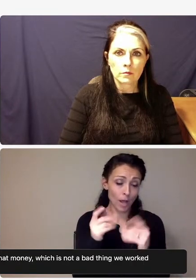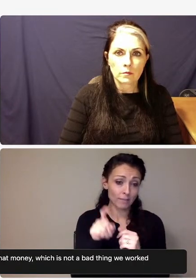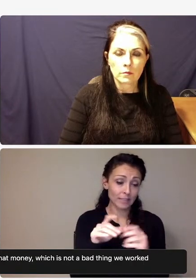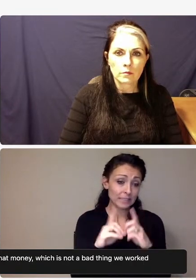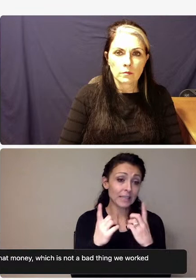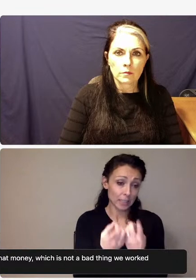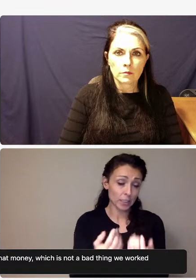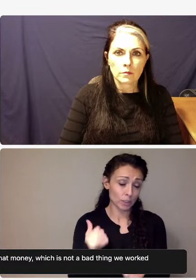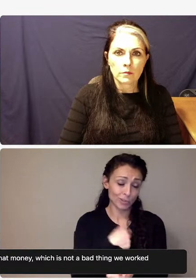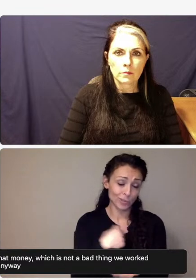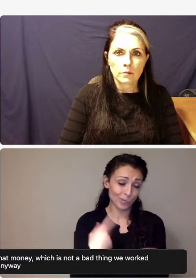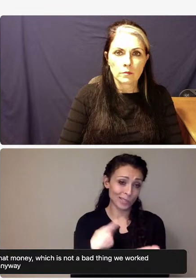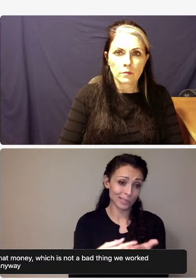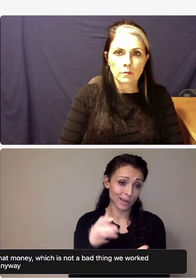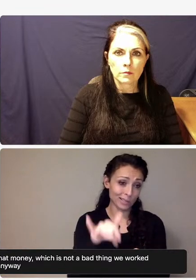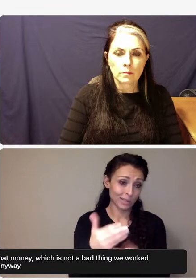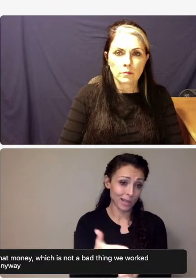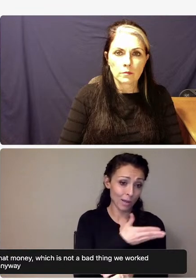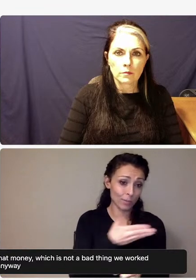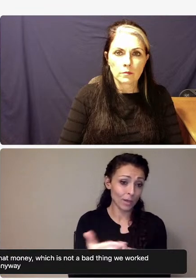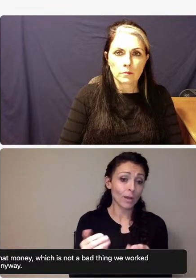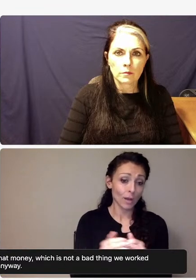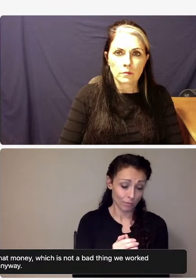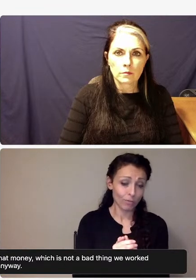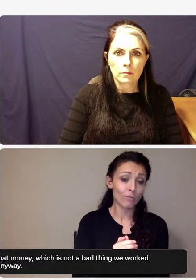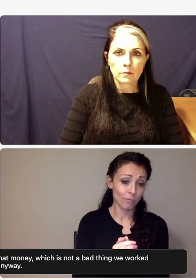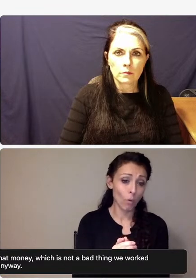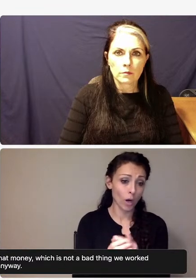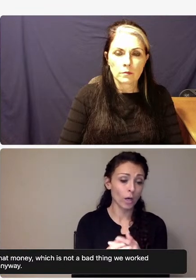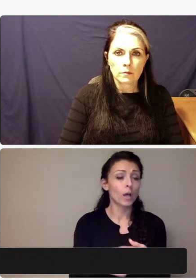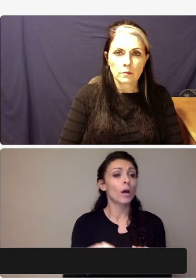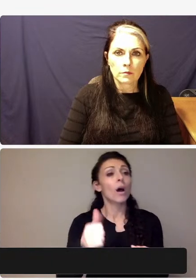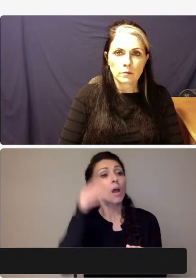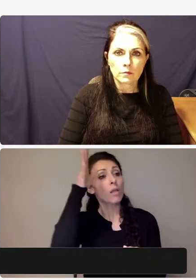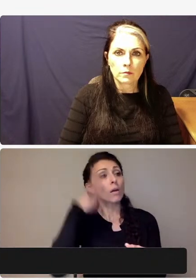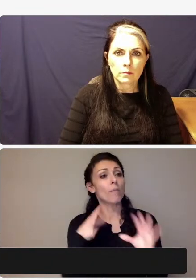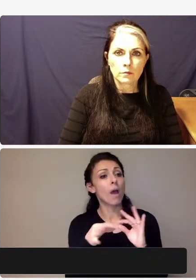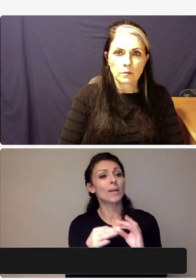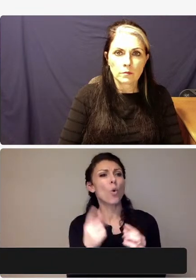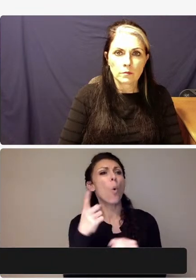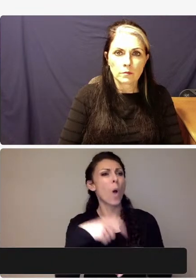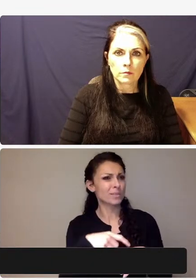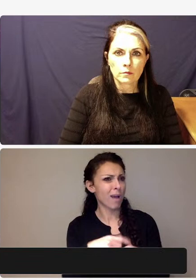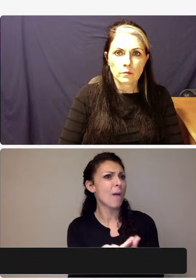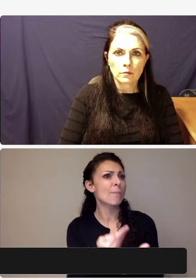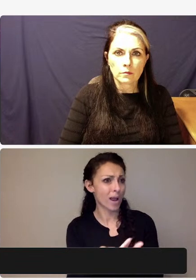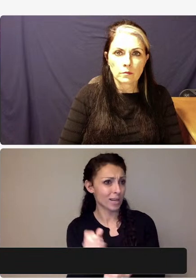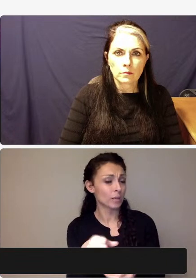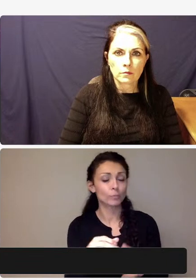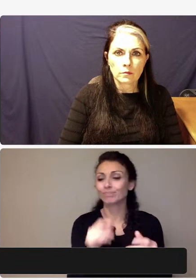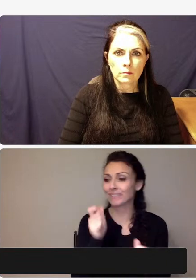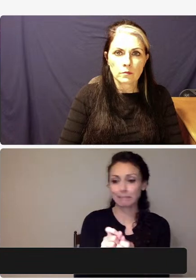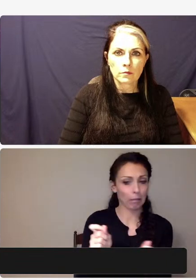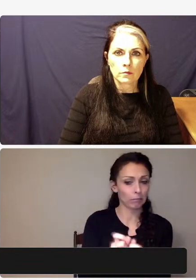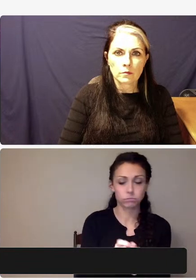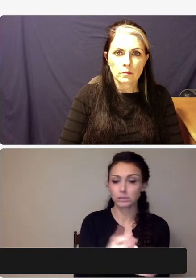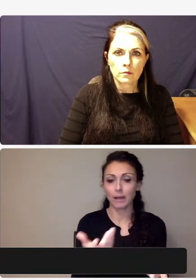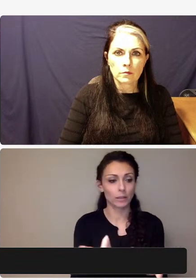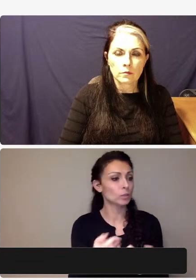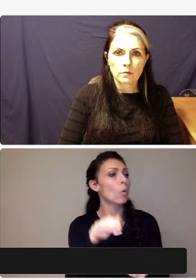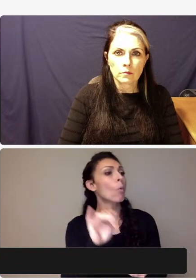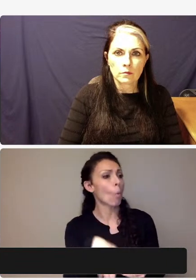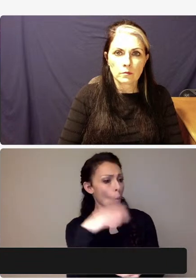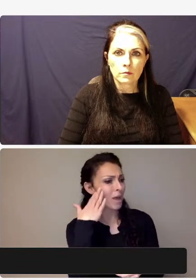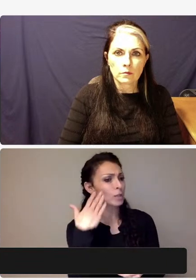of a lot of the the funds that we share with one-time money yeah exactly that have to be spent down that's why you